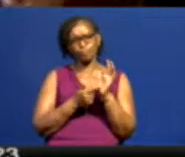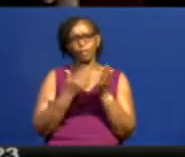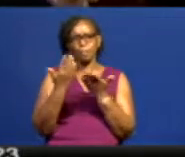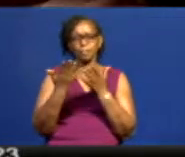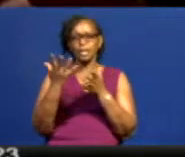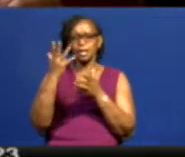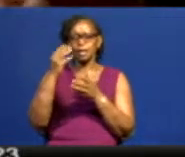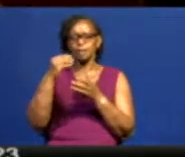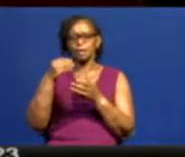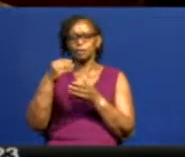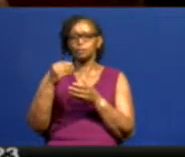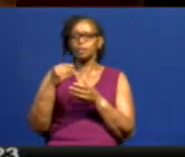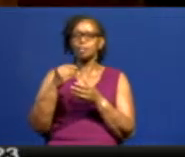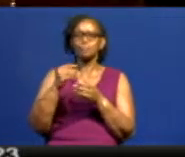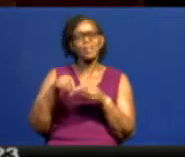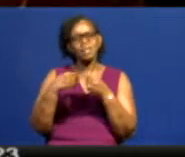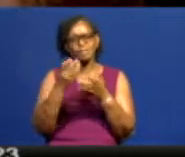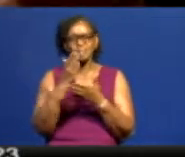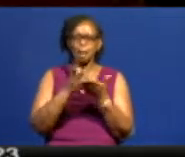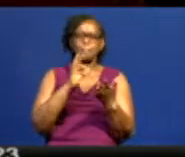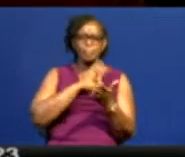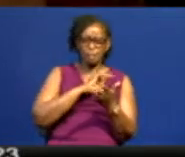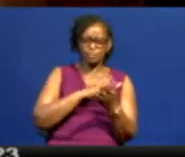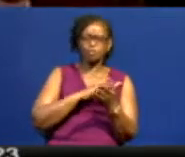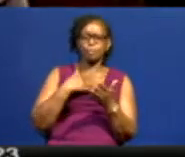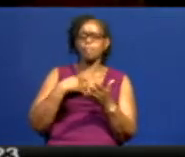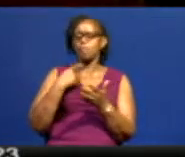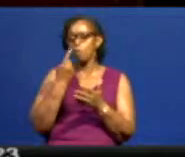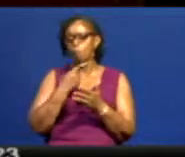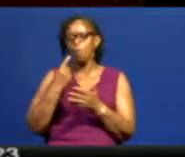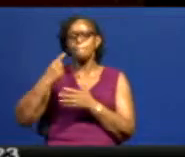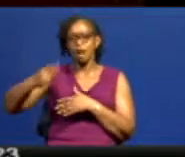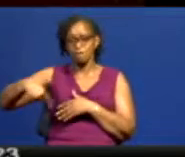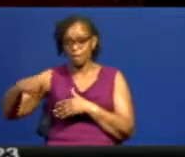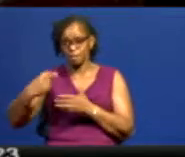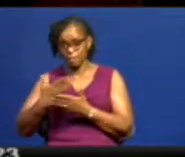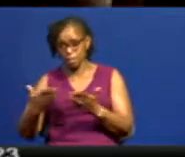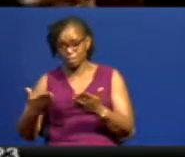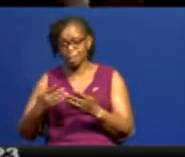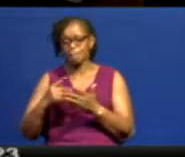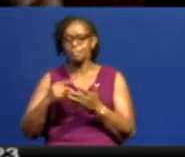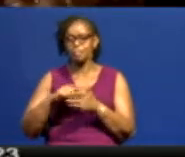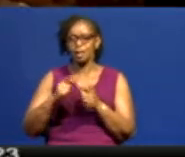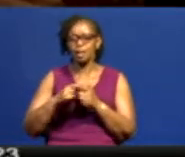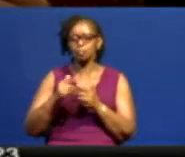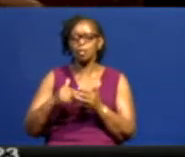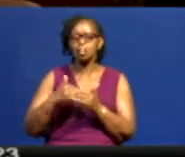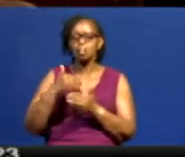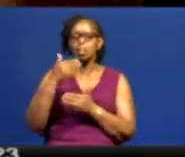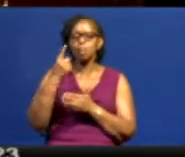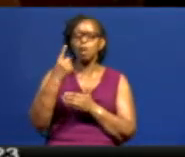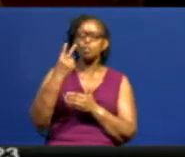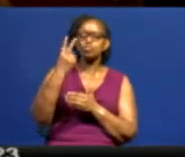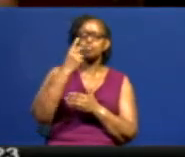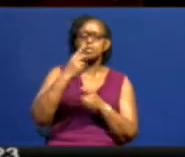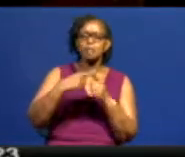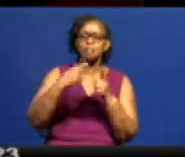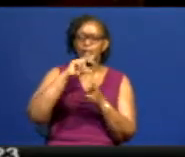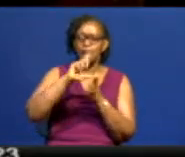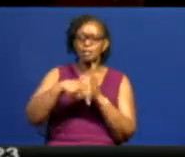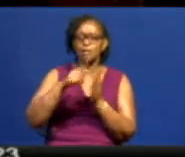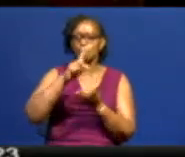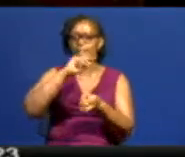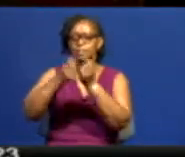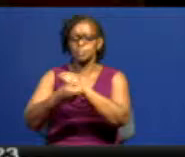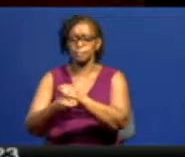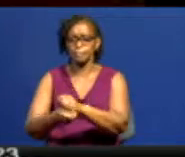or these are the tax incentives we give to manufacturers, only for us to change them 1 or 2 years later. The cost of setting